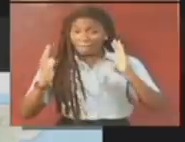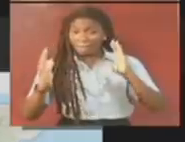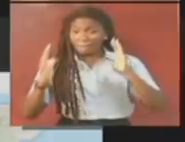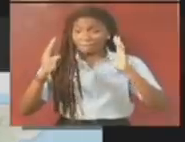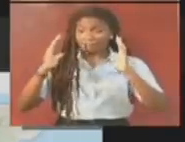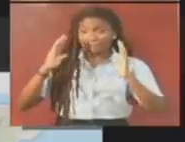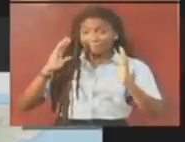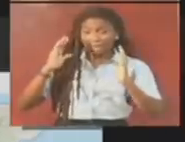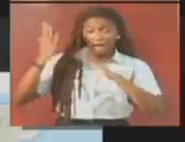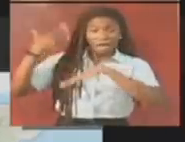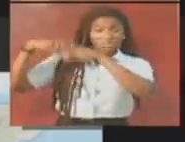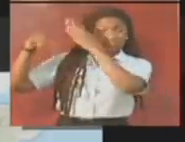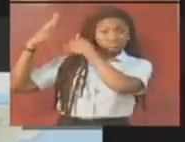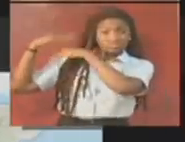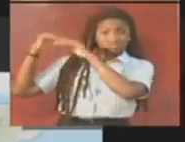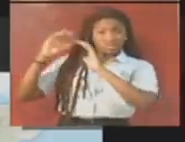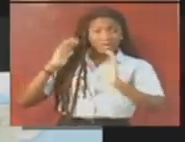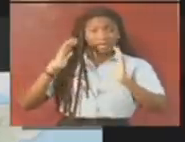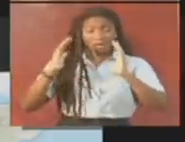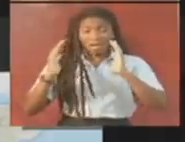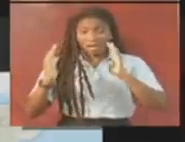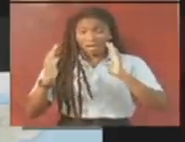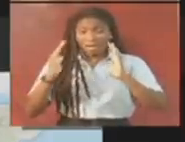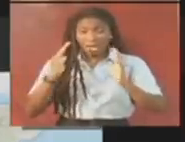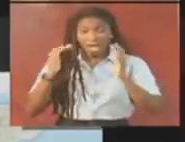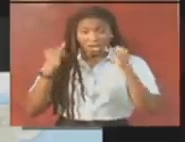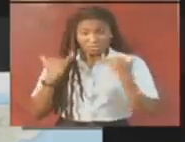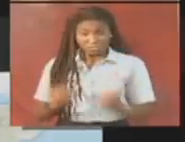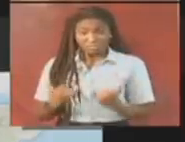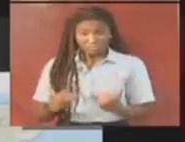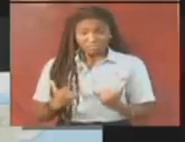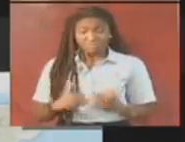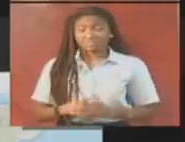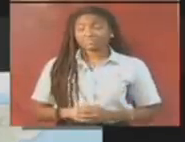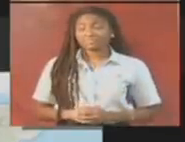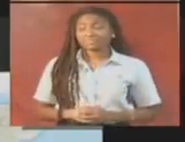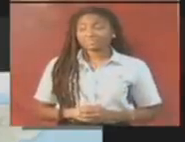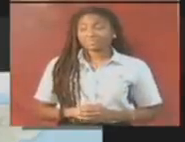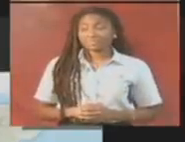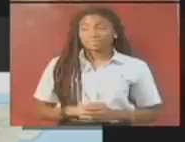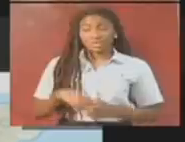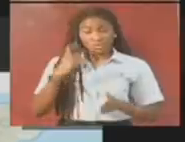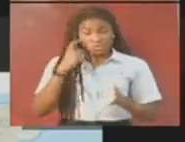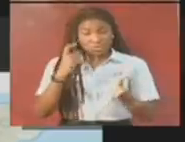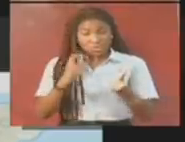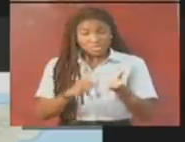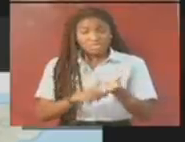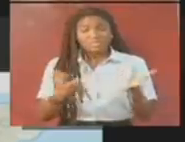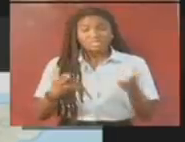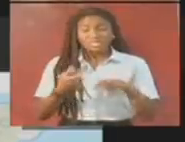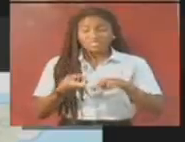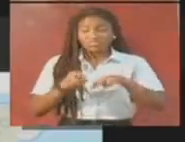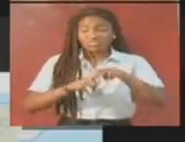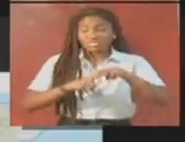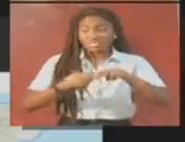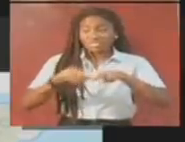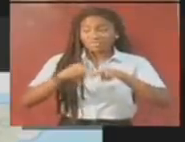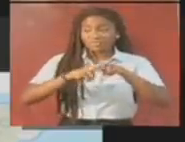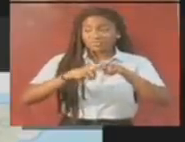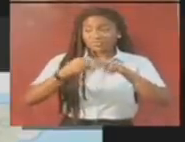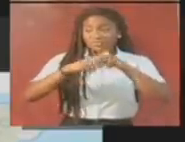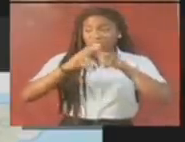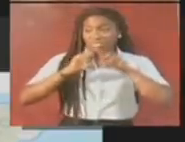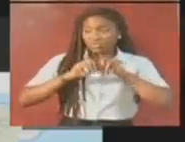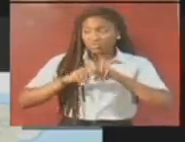while ago, covering epidemiological weeks 12 and 13, we note this increased spread of cases. We see what is taking